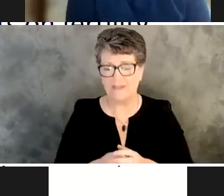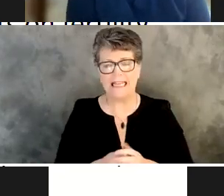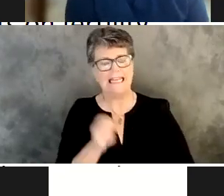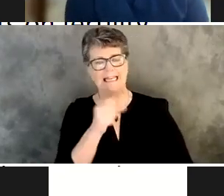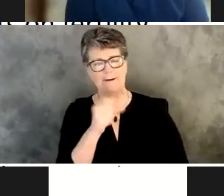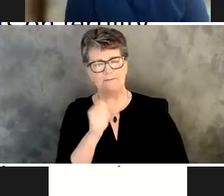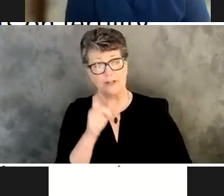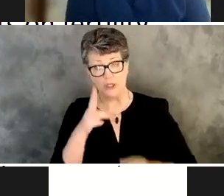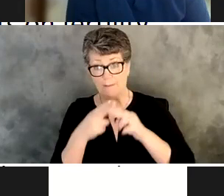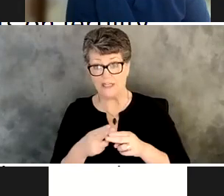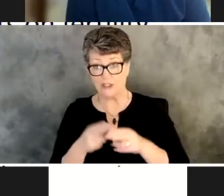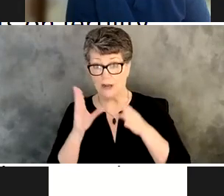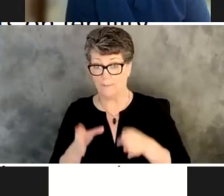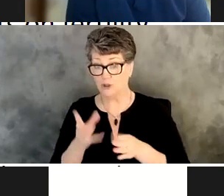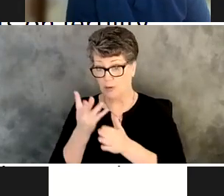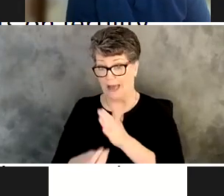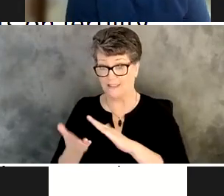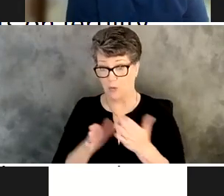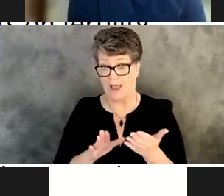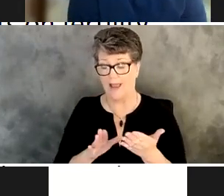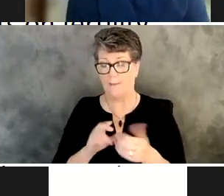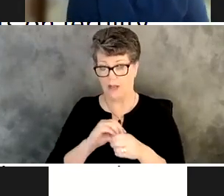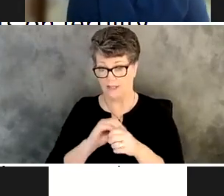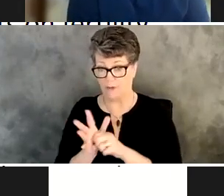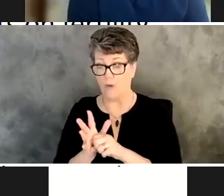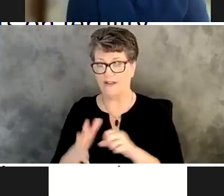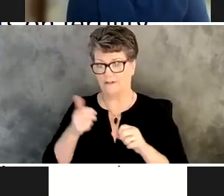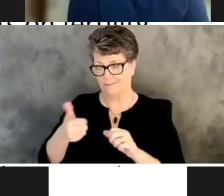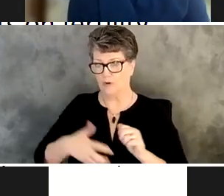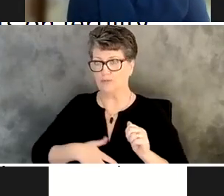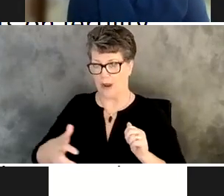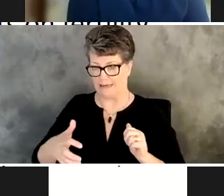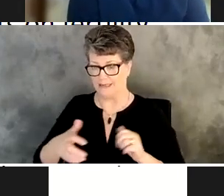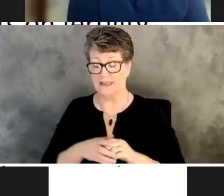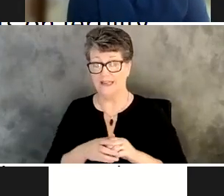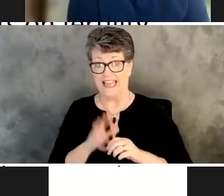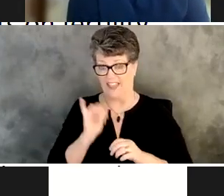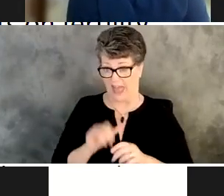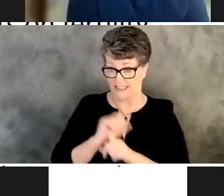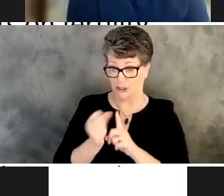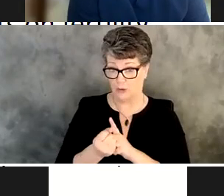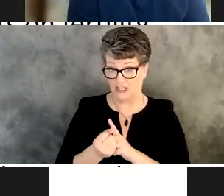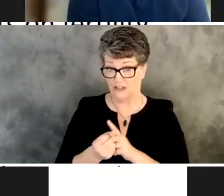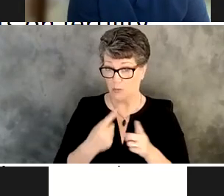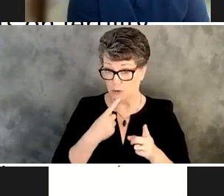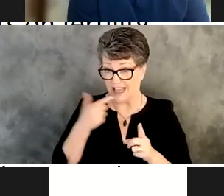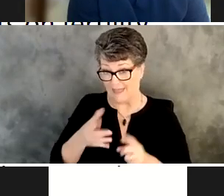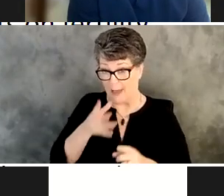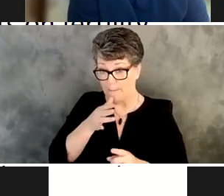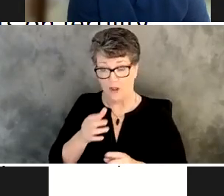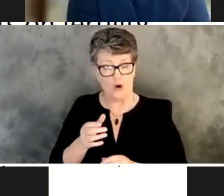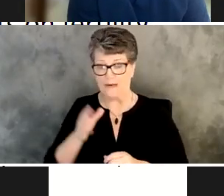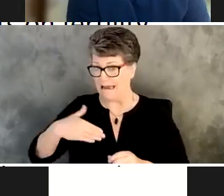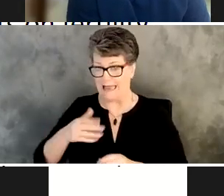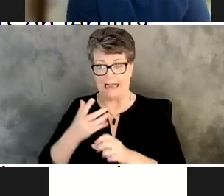So you mentioned someone had passed away from COVID who was pregnant. So in that particular case, were you saying this mother was not,